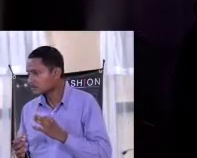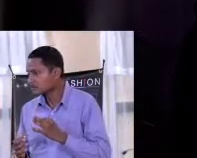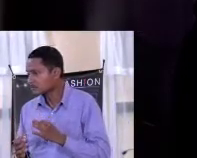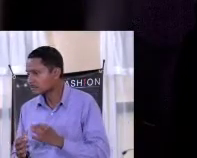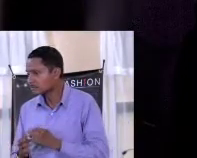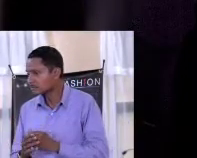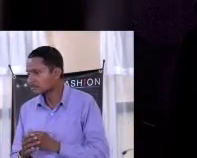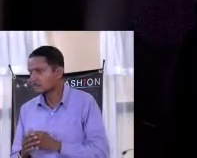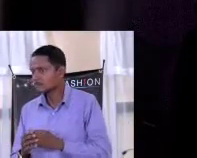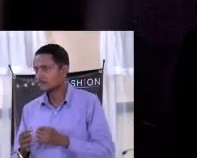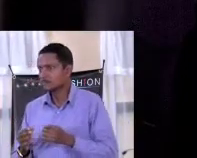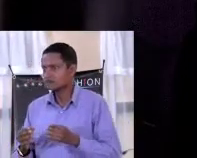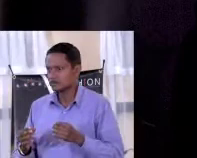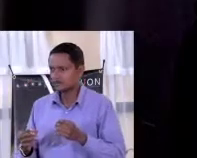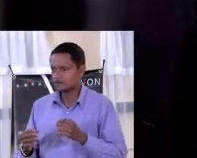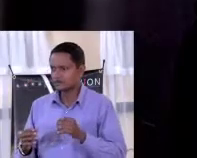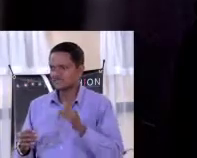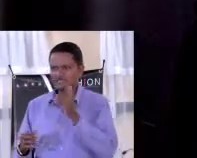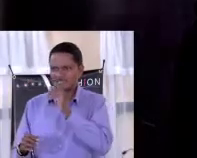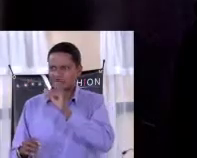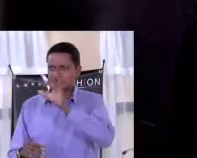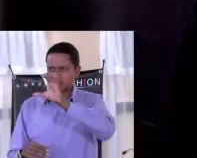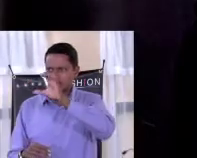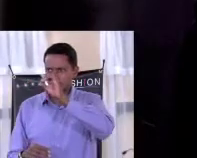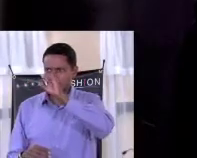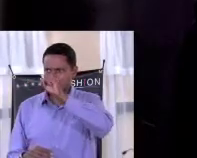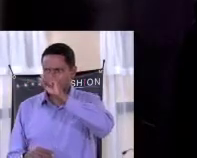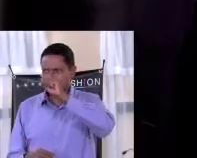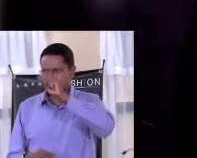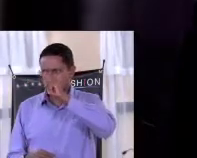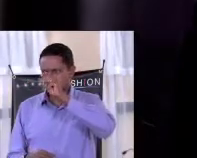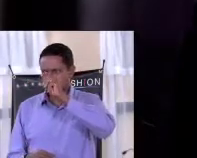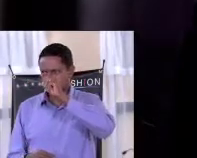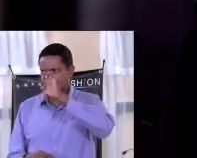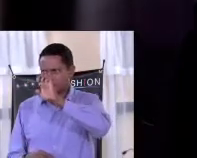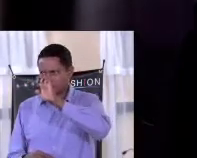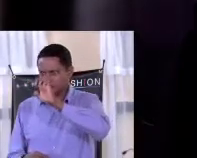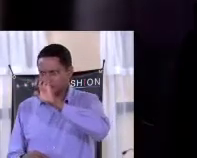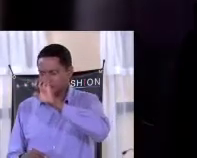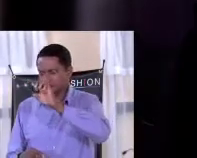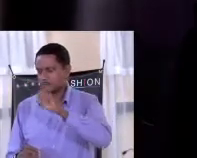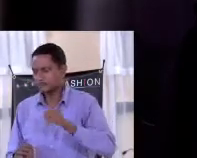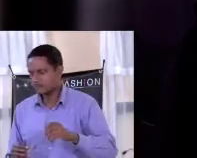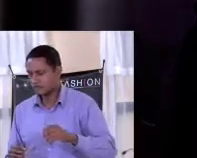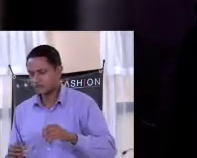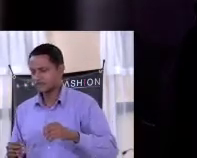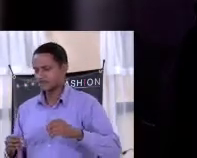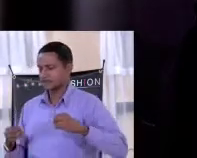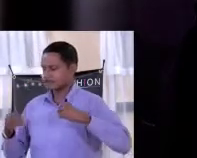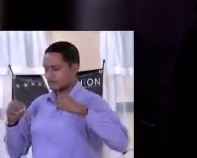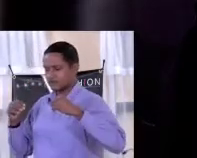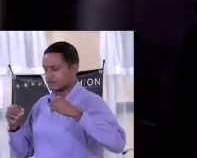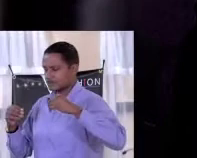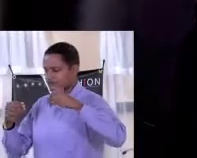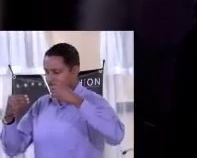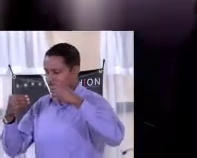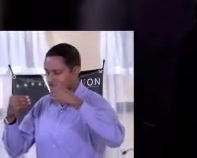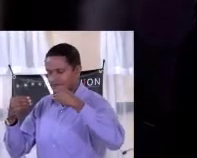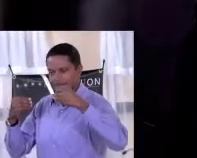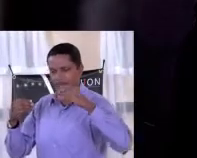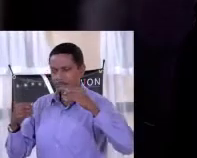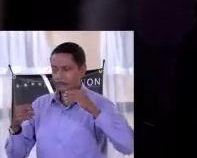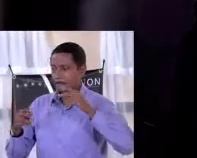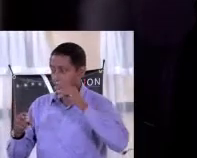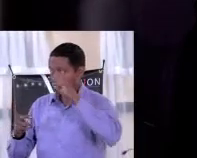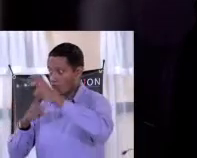rubric of costuming and selling our way of presenting ourselves to the